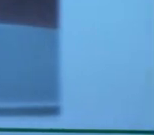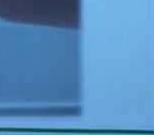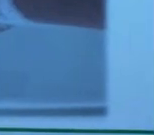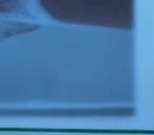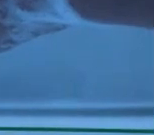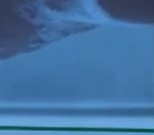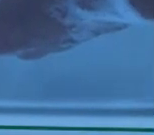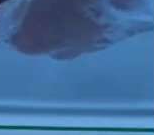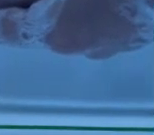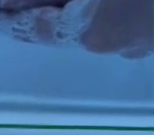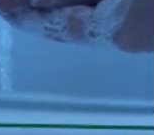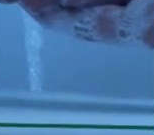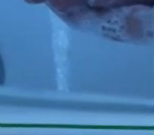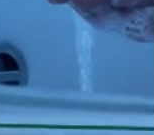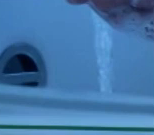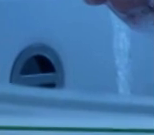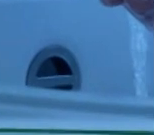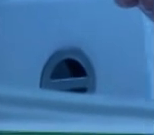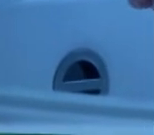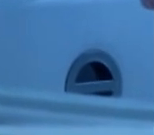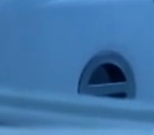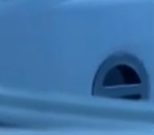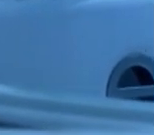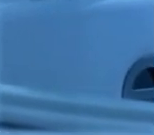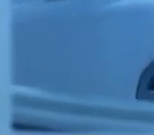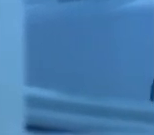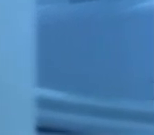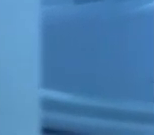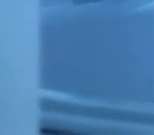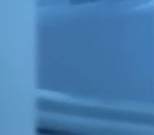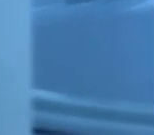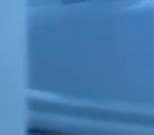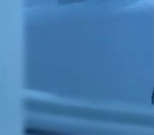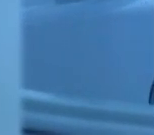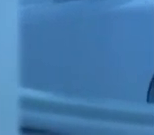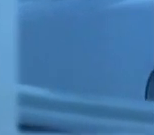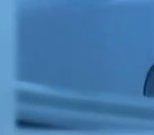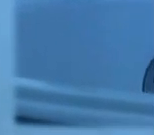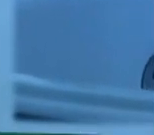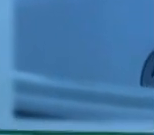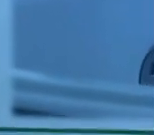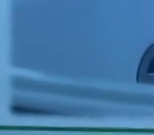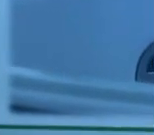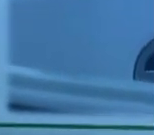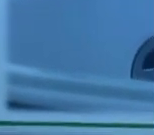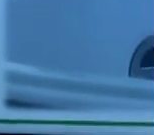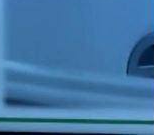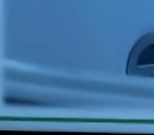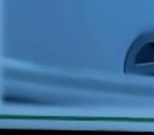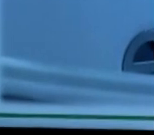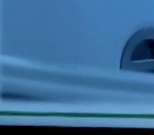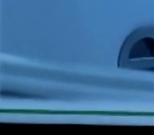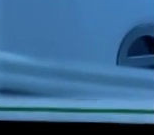So, dear pupils, I would like to mention you, don't forget to wash your hands and stay at